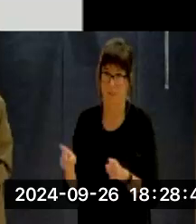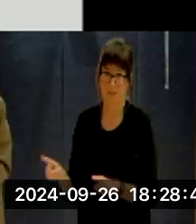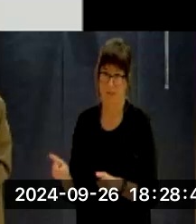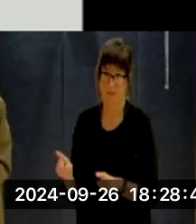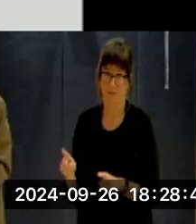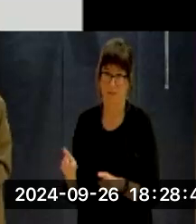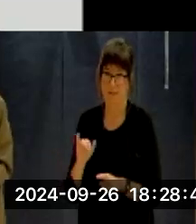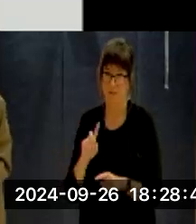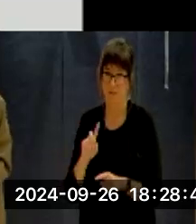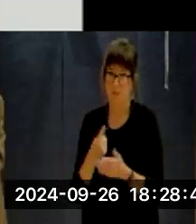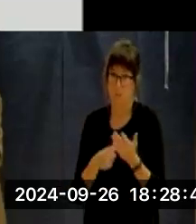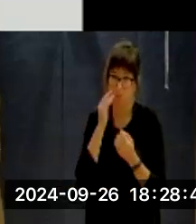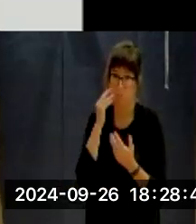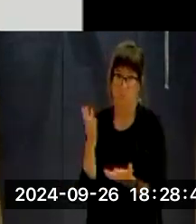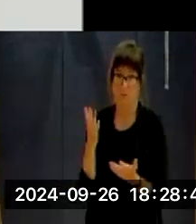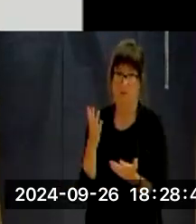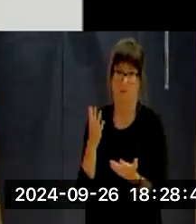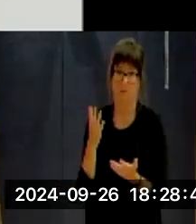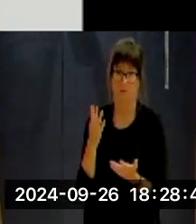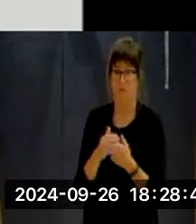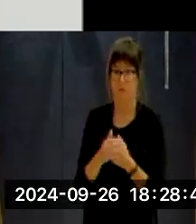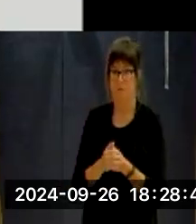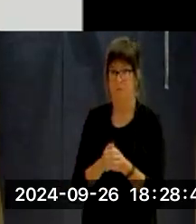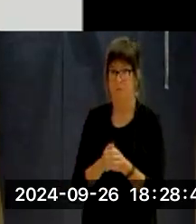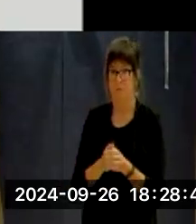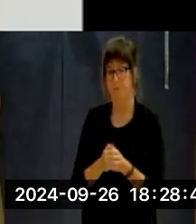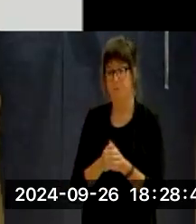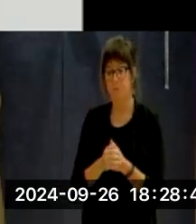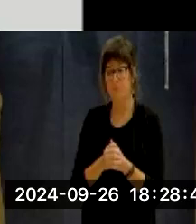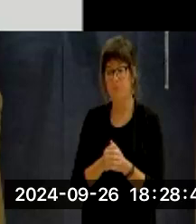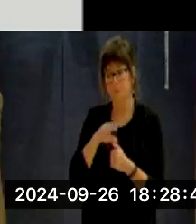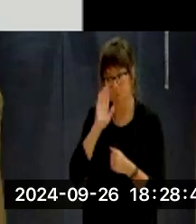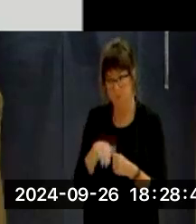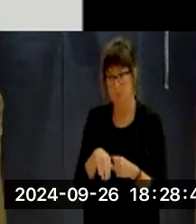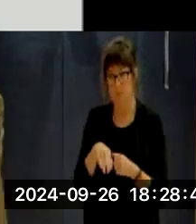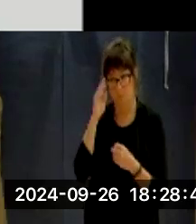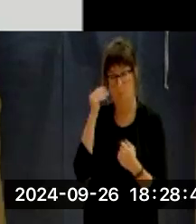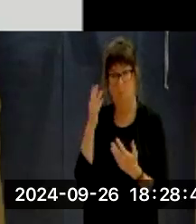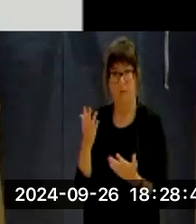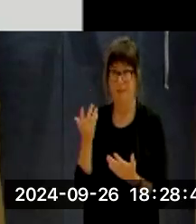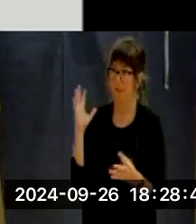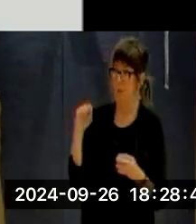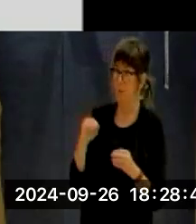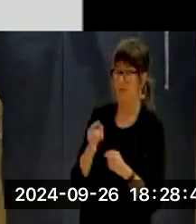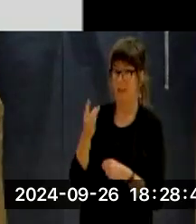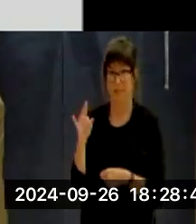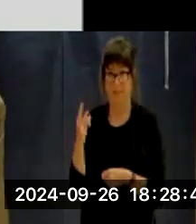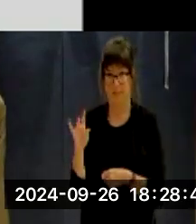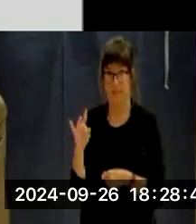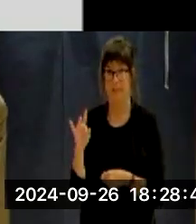anti-mental disability hate crimes in California last year. I will note that reporting those 18